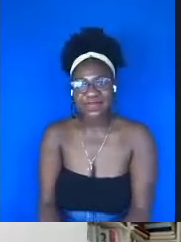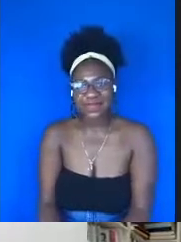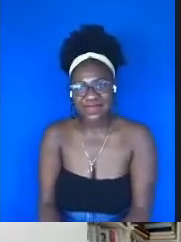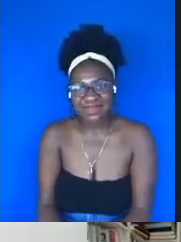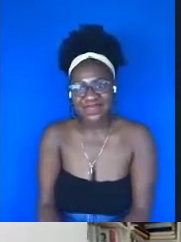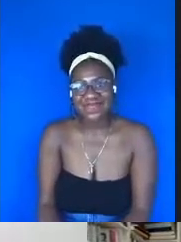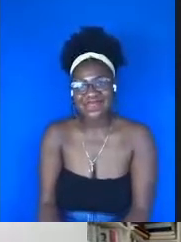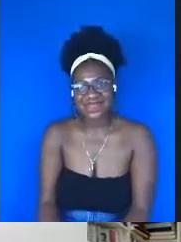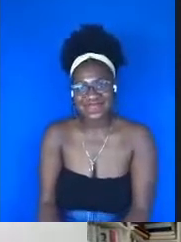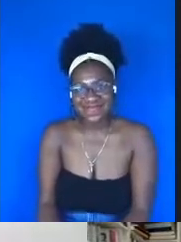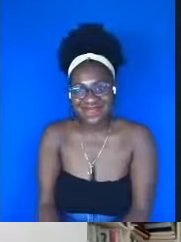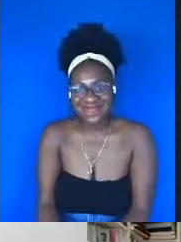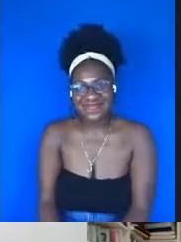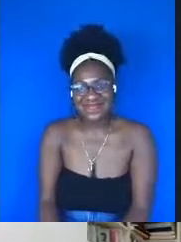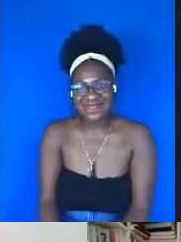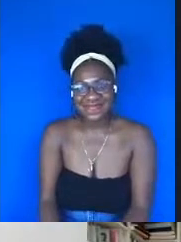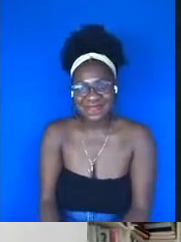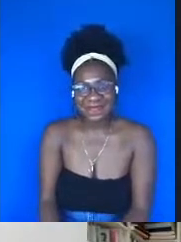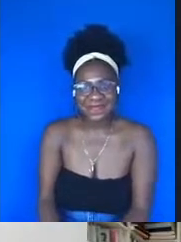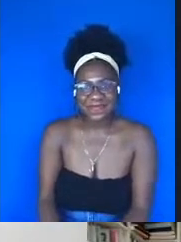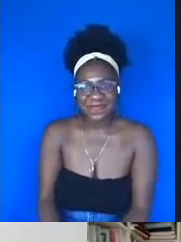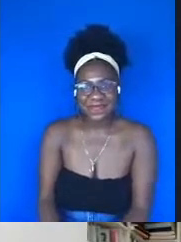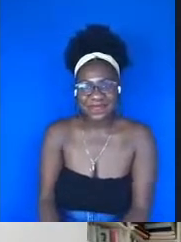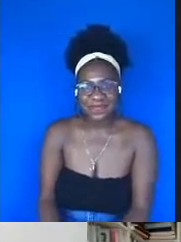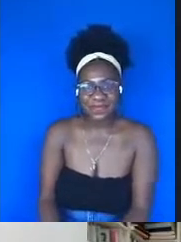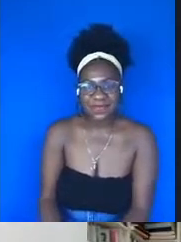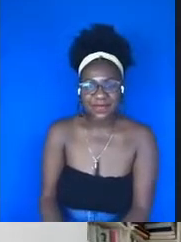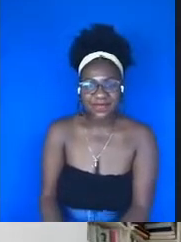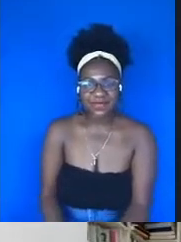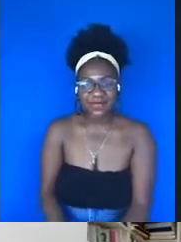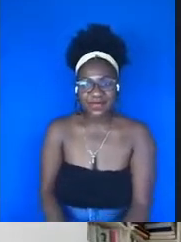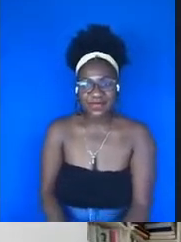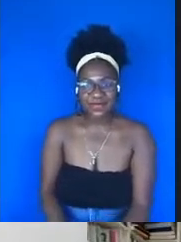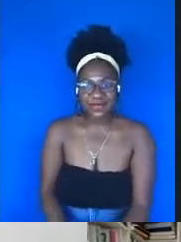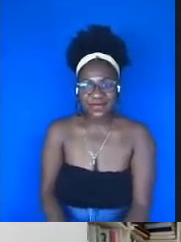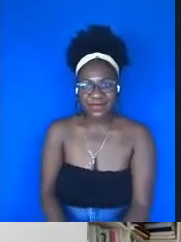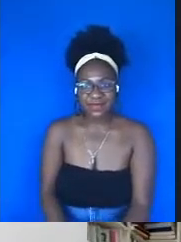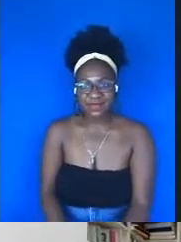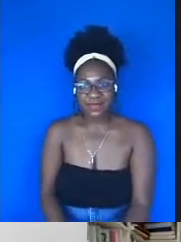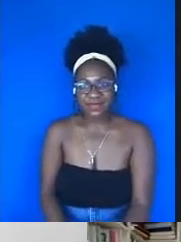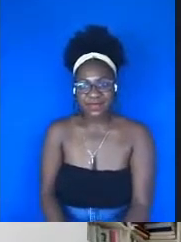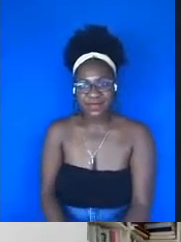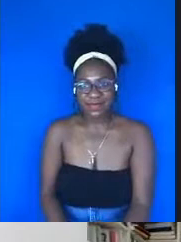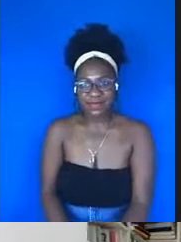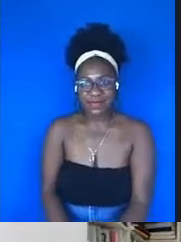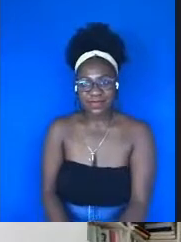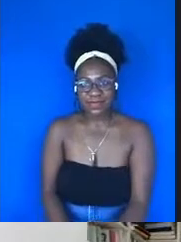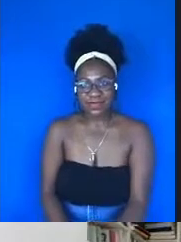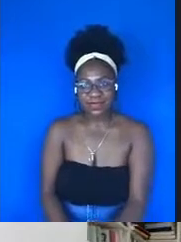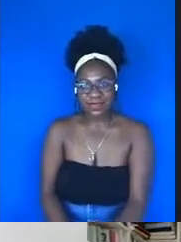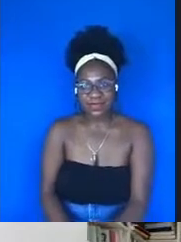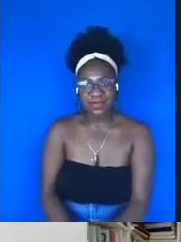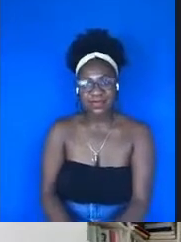am so anxious to see like the dynamics, you know, like y'all were describing already, that what changes